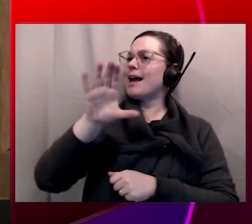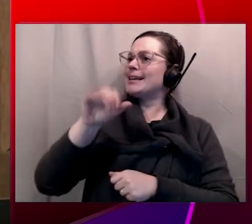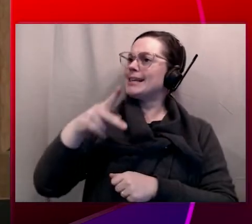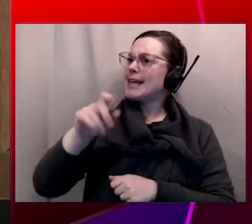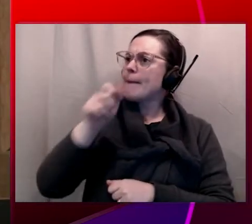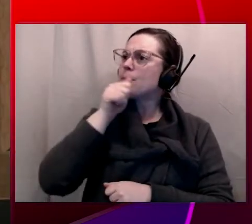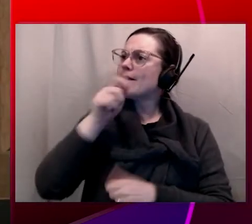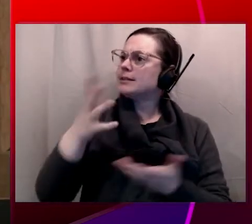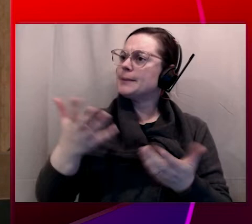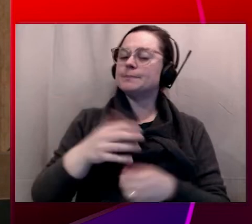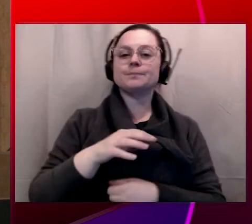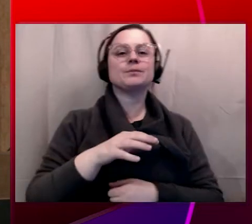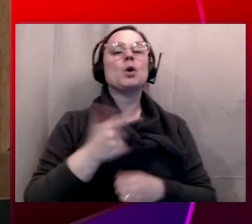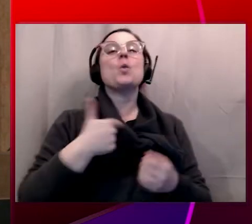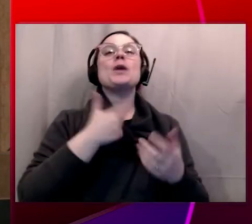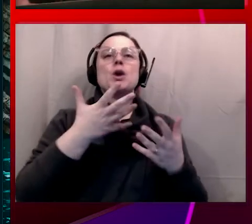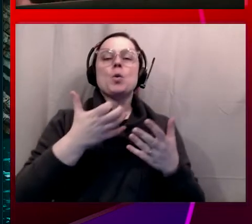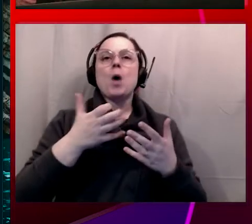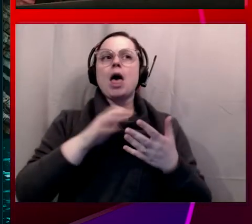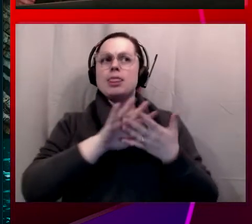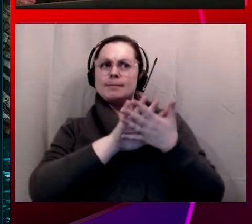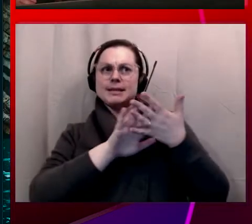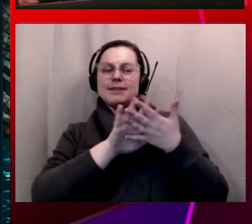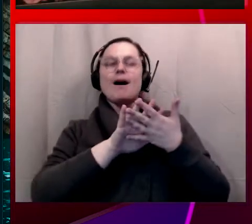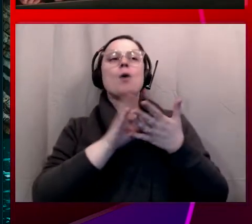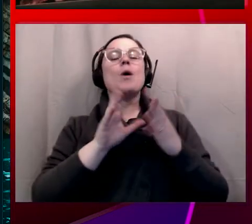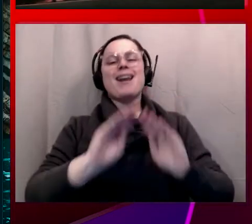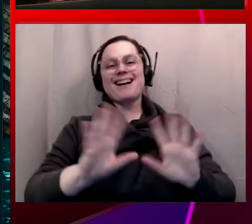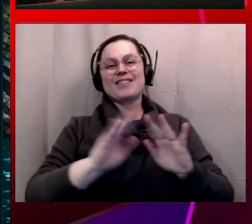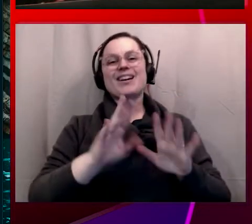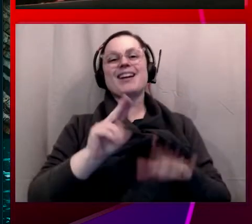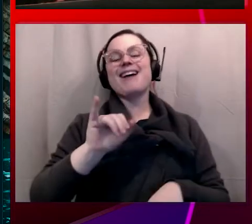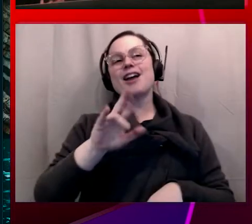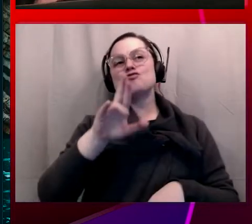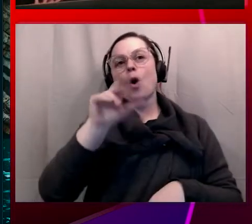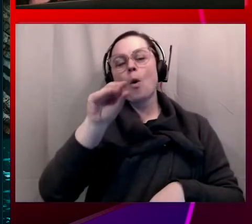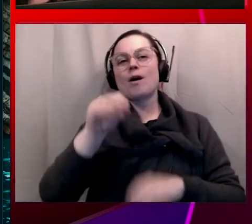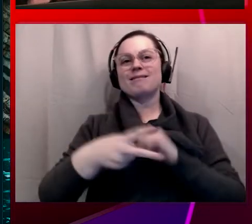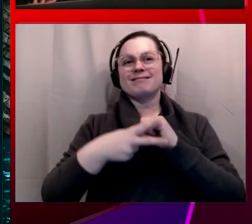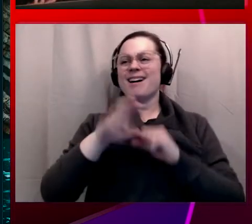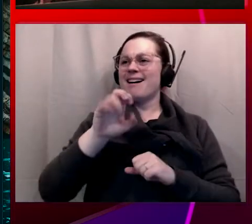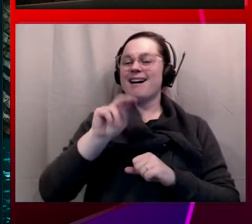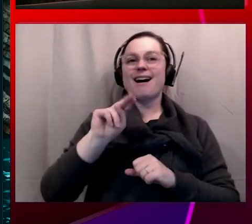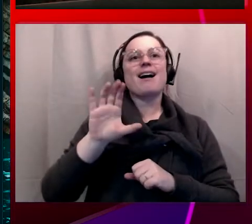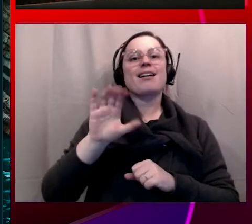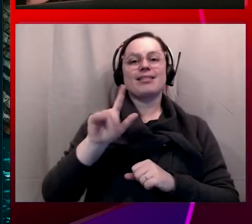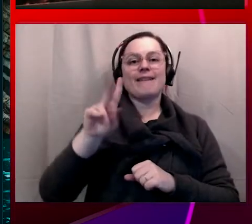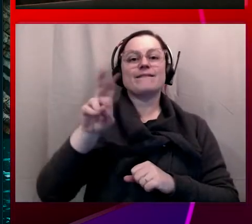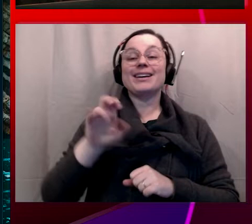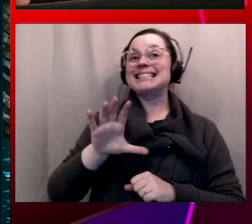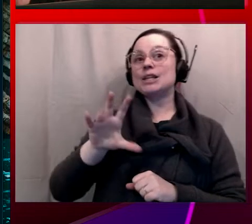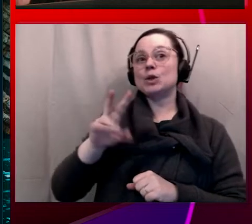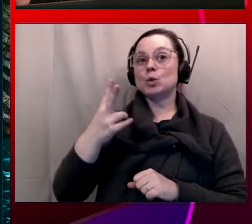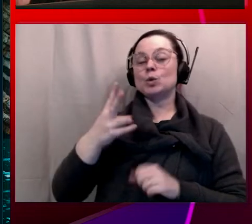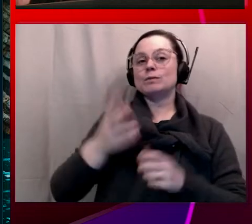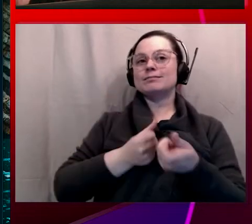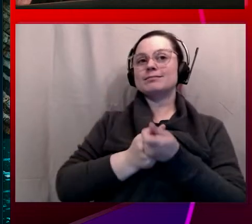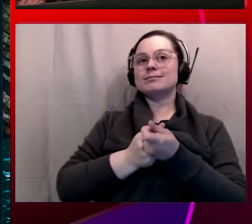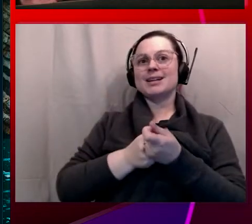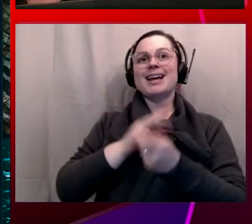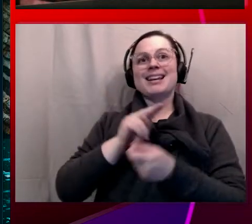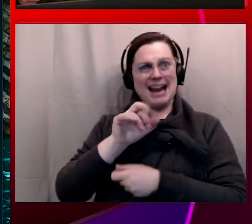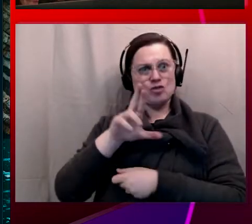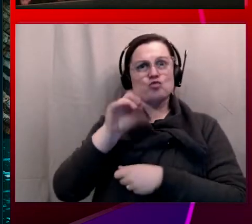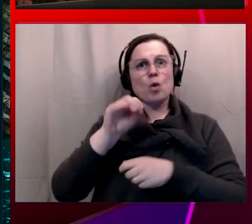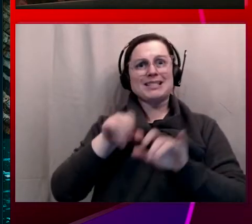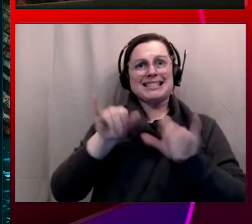to demystify the idea of a Nitro Enclave. So EC2 is backed by the Nitro system, right?